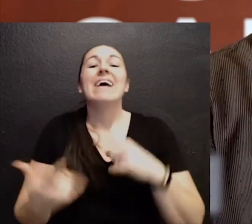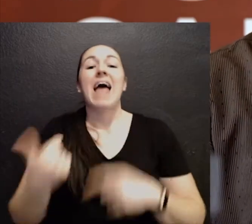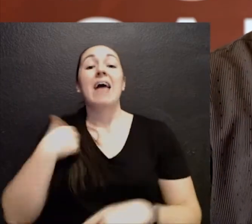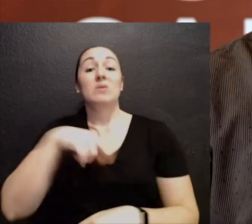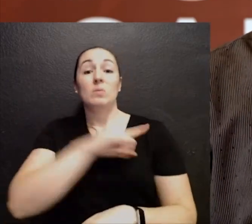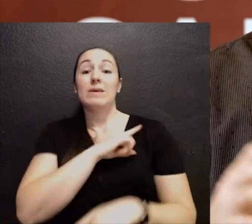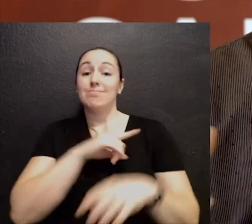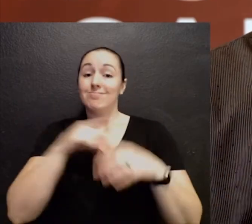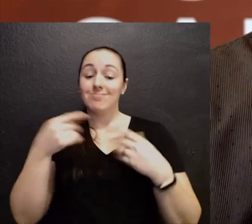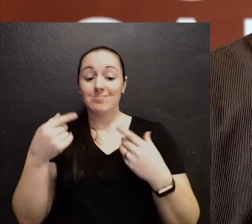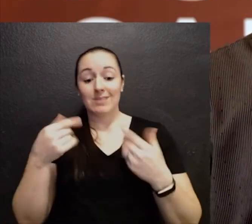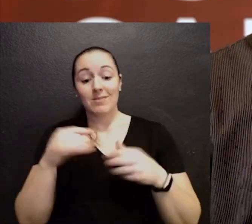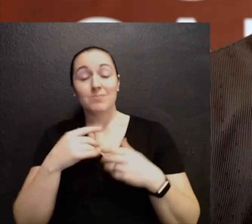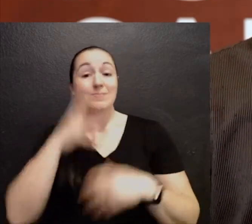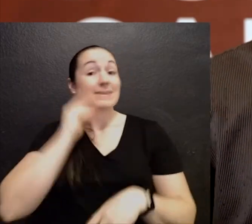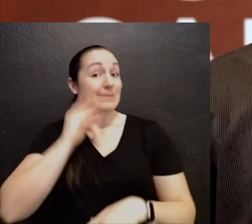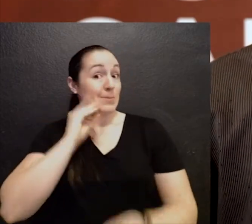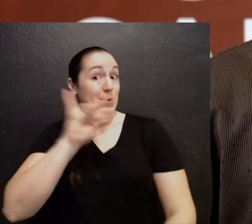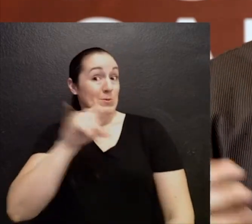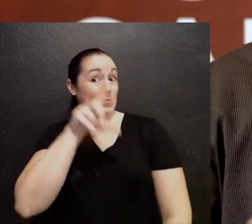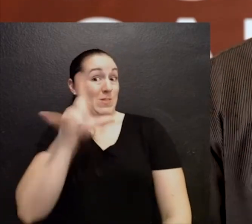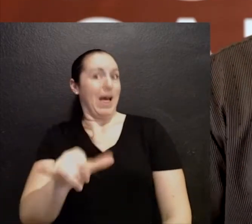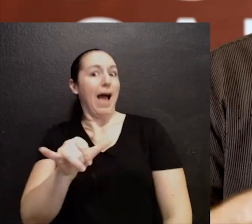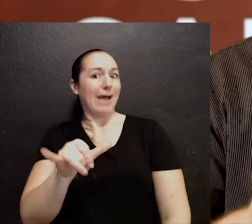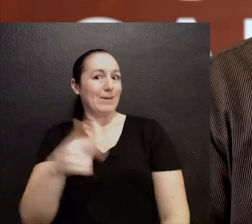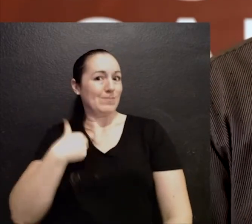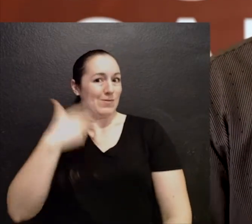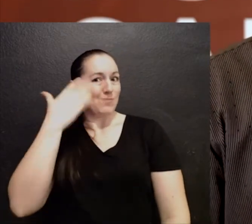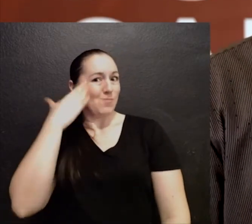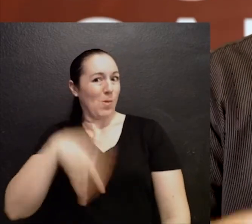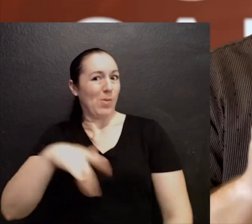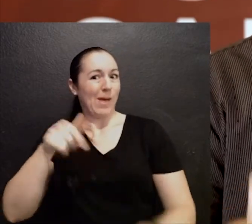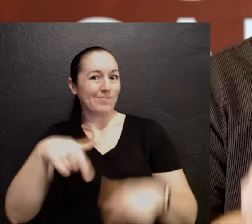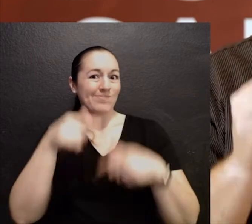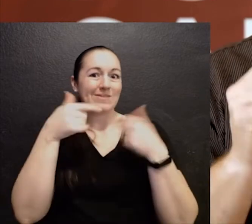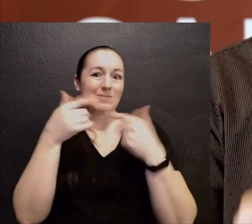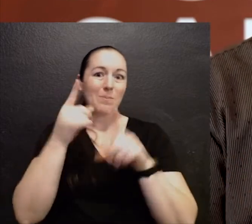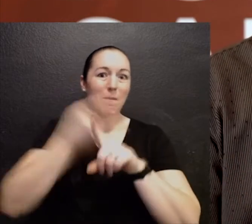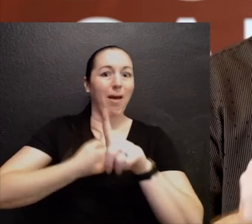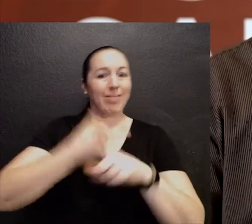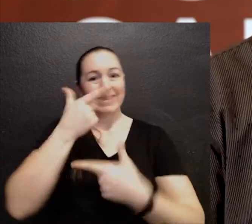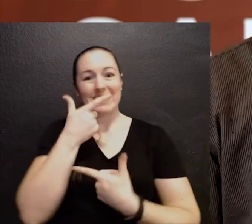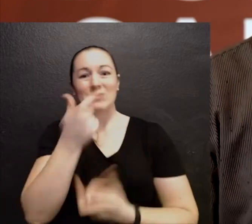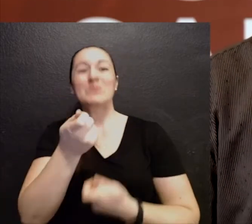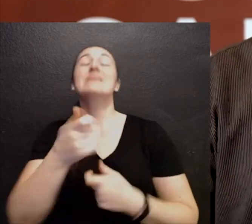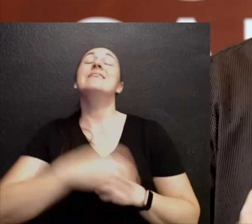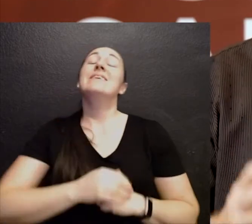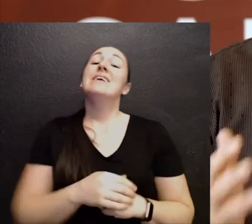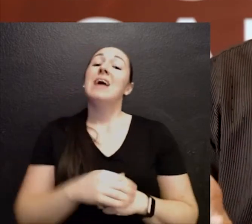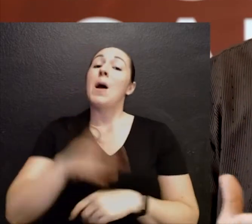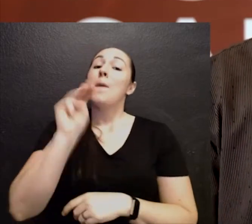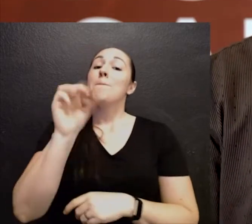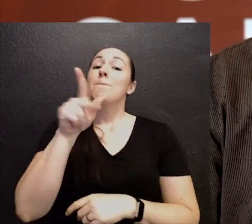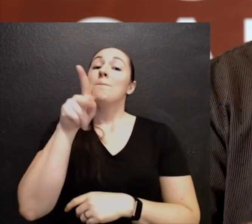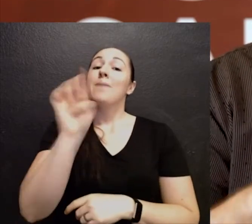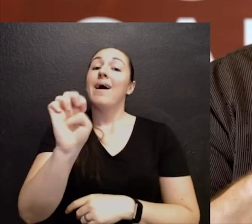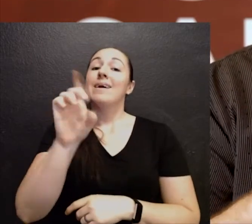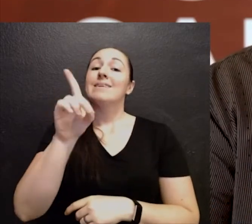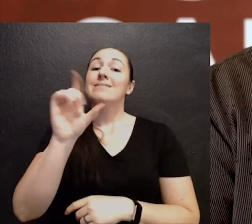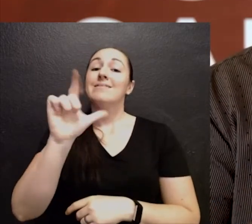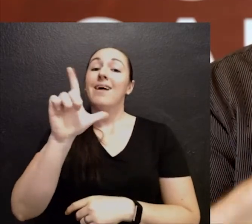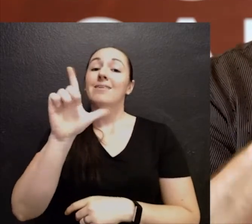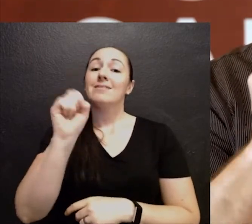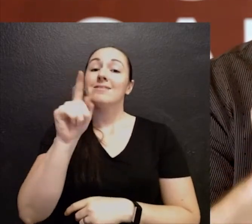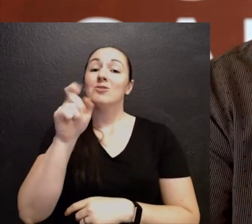July together. It's been an interesting month for all of us, I know. This weekend, Mike Delster, Pastor Mike, is going to be preaching. You are